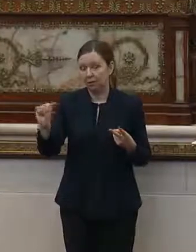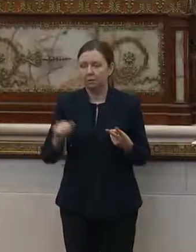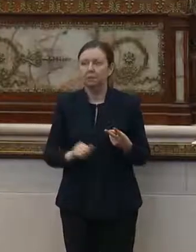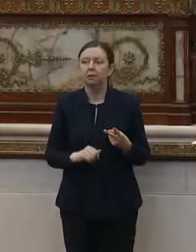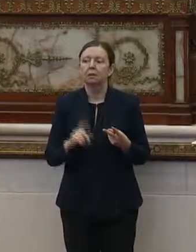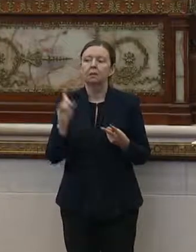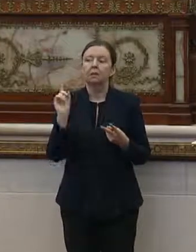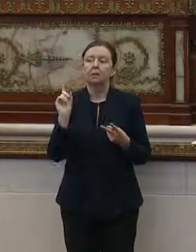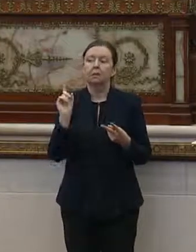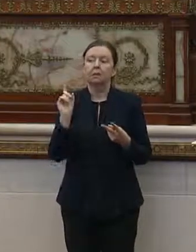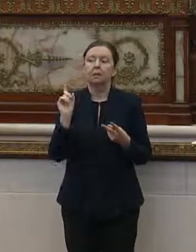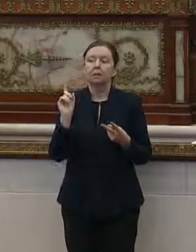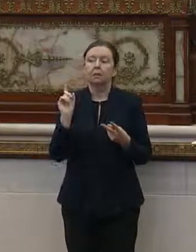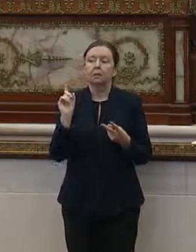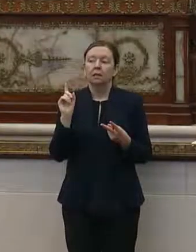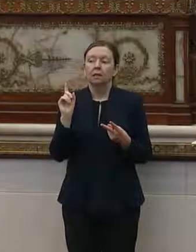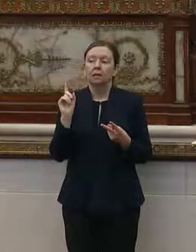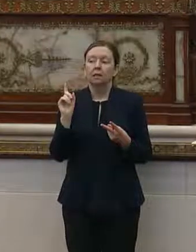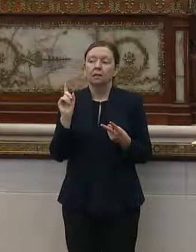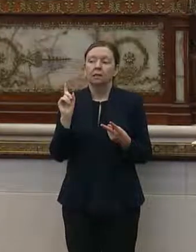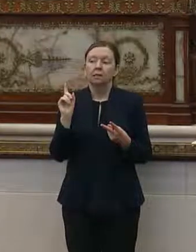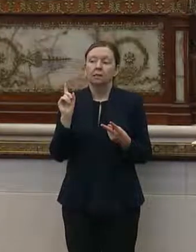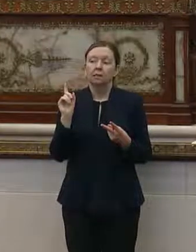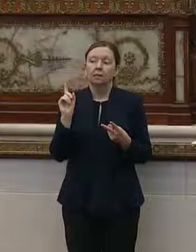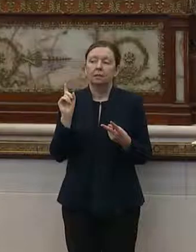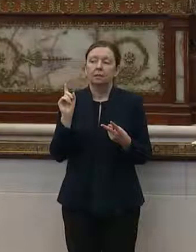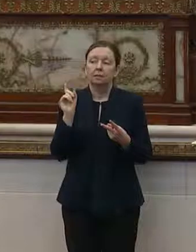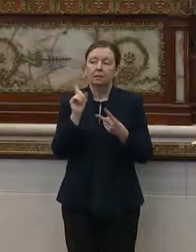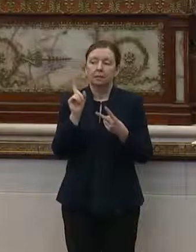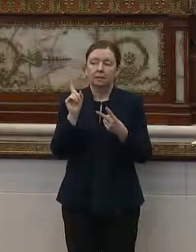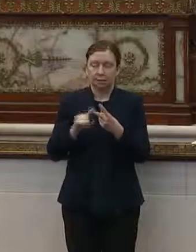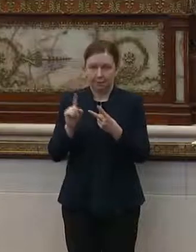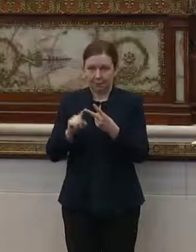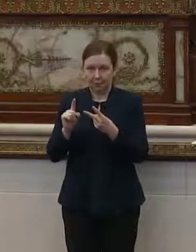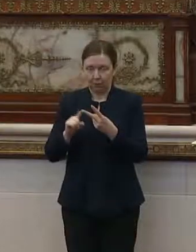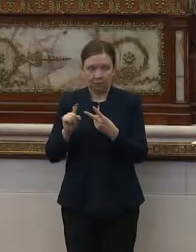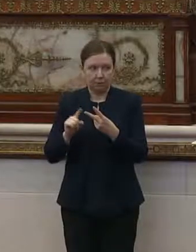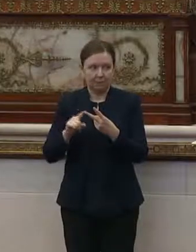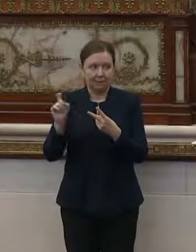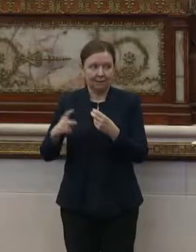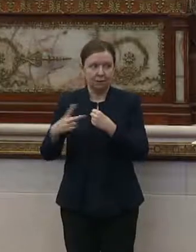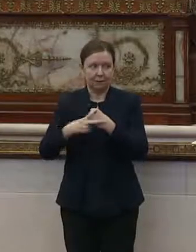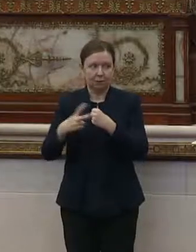one that is made by Moderna needs to be